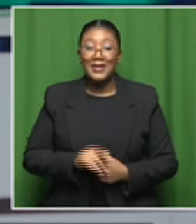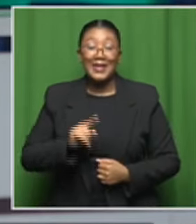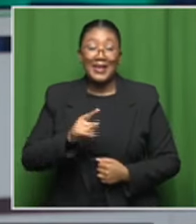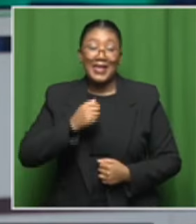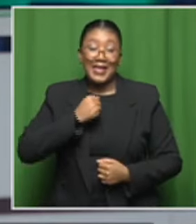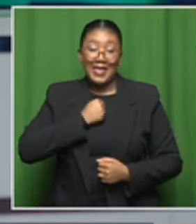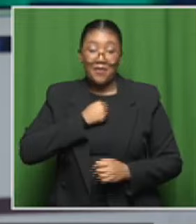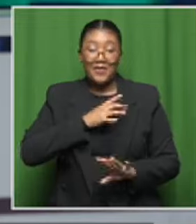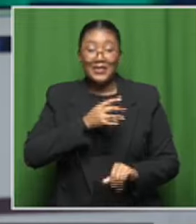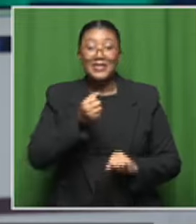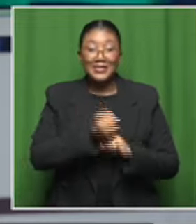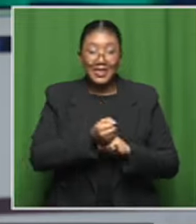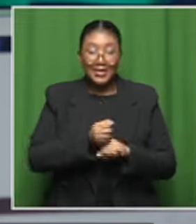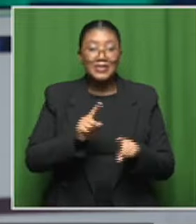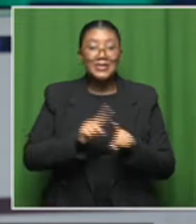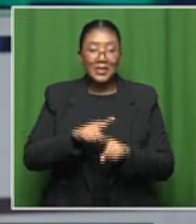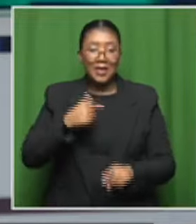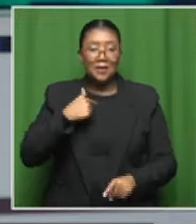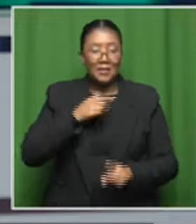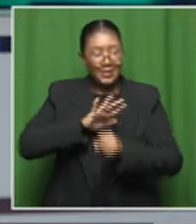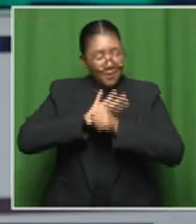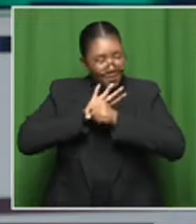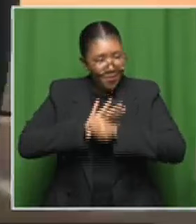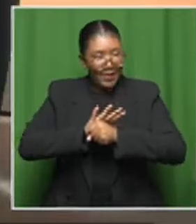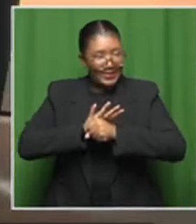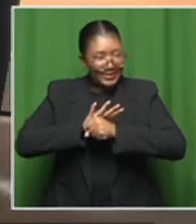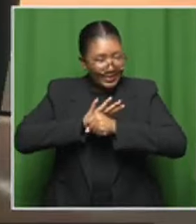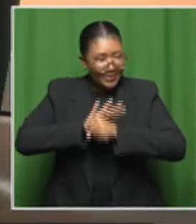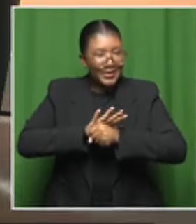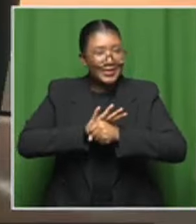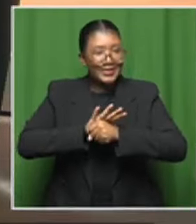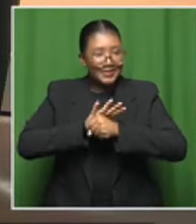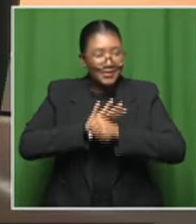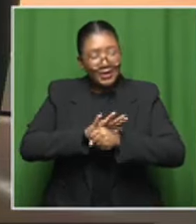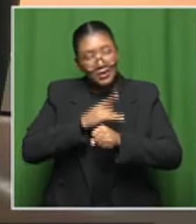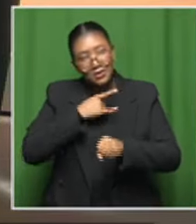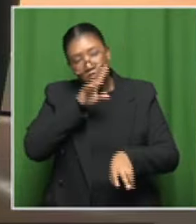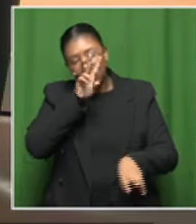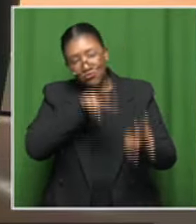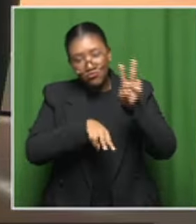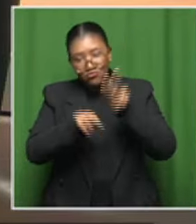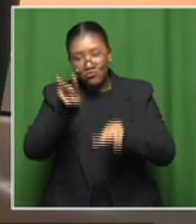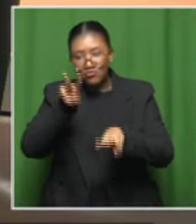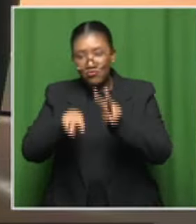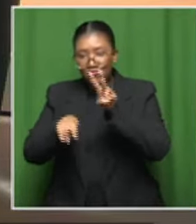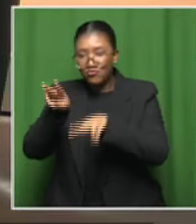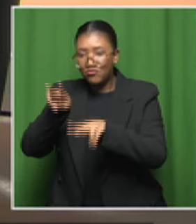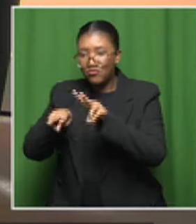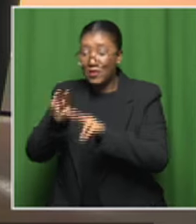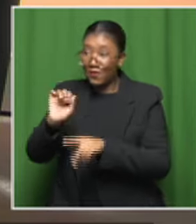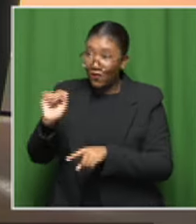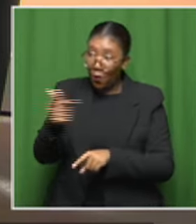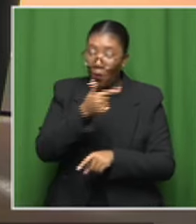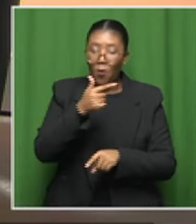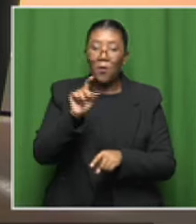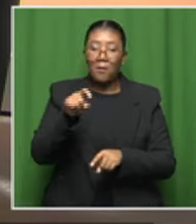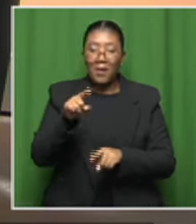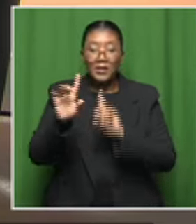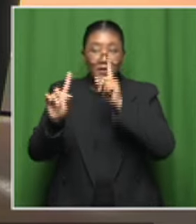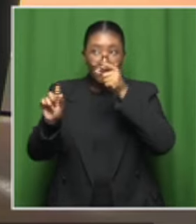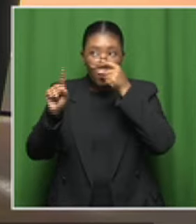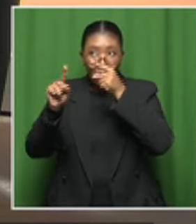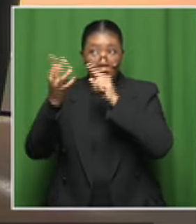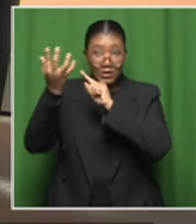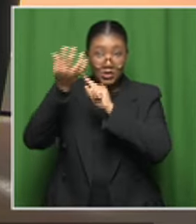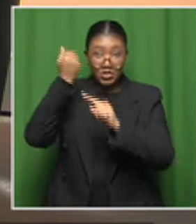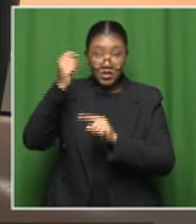of being on everybody's neck. Being on everybody's neck. What are we doing? Are we actually reaching our goals for